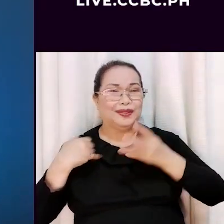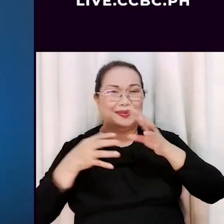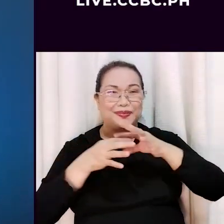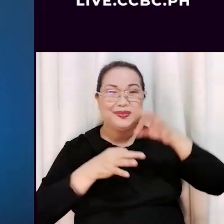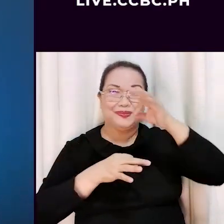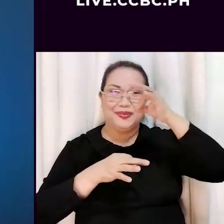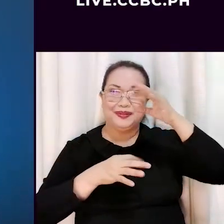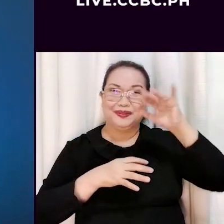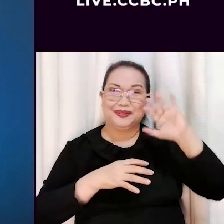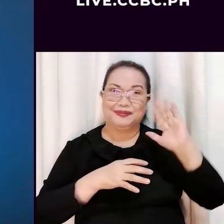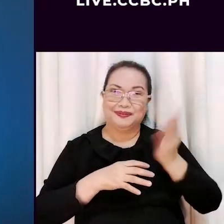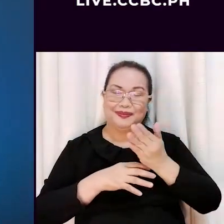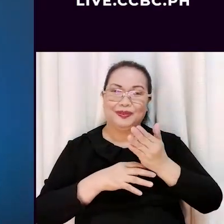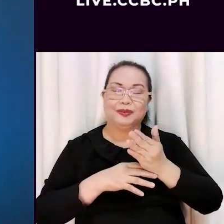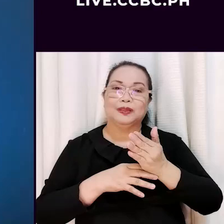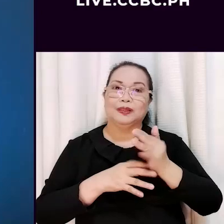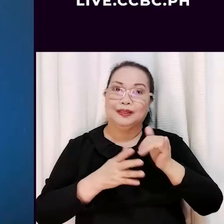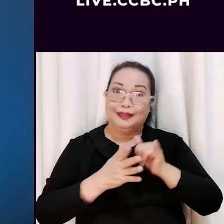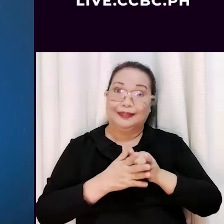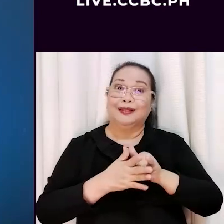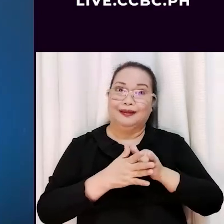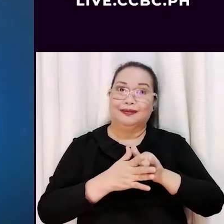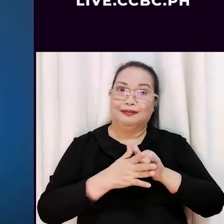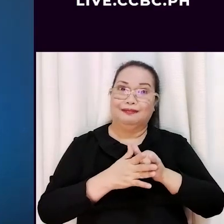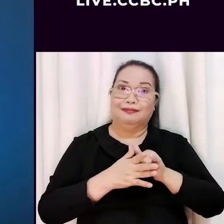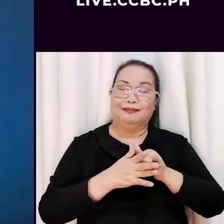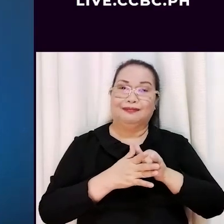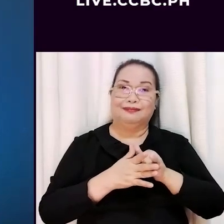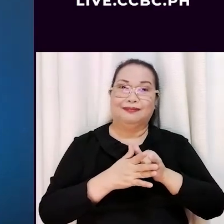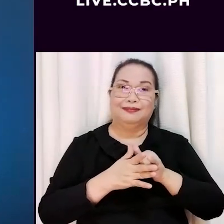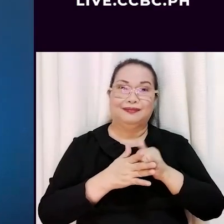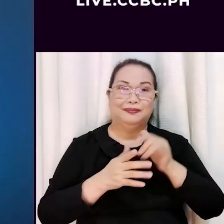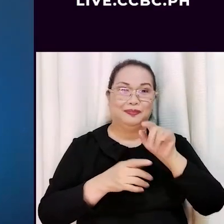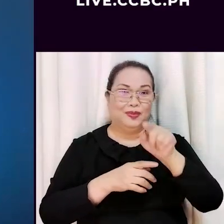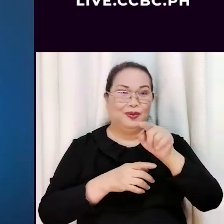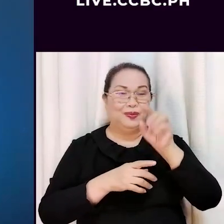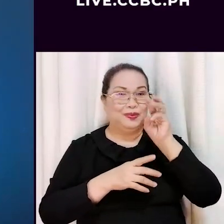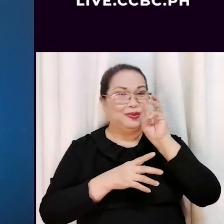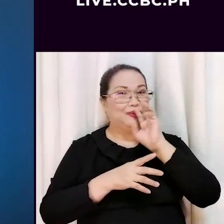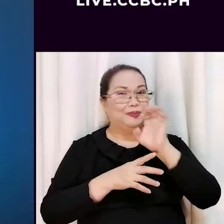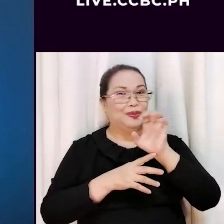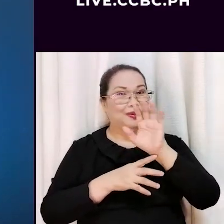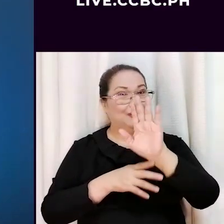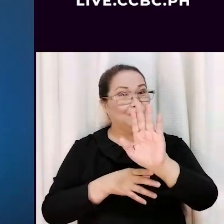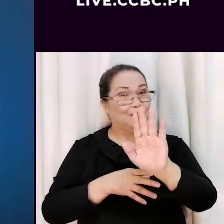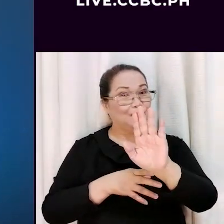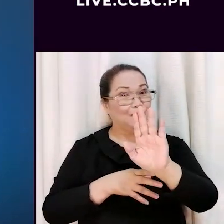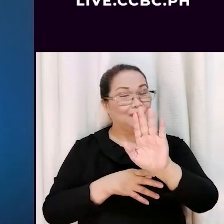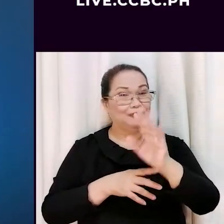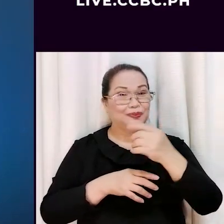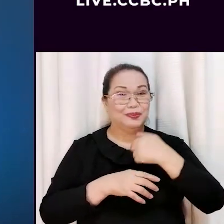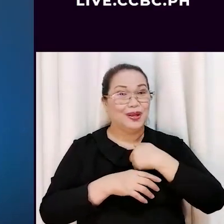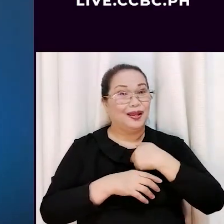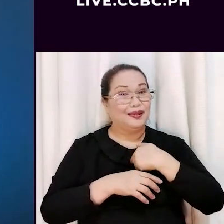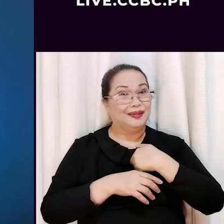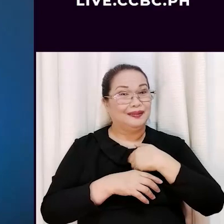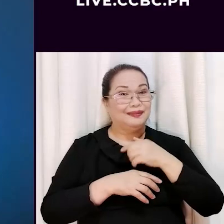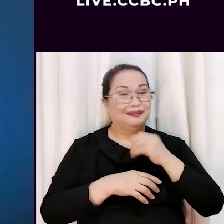spirit, that, my beloved, will be yours and